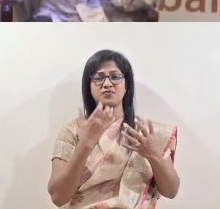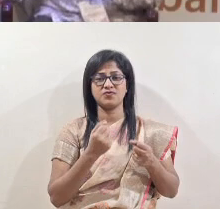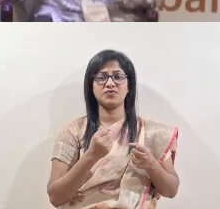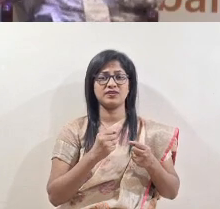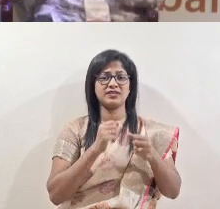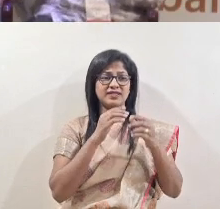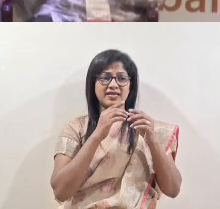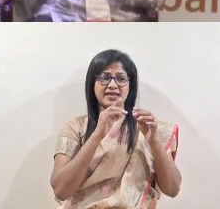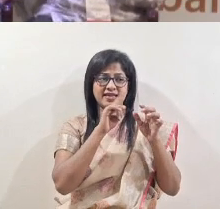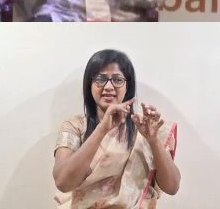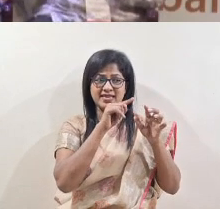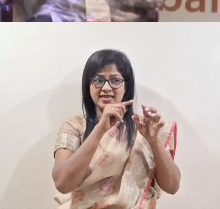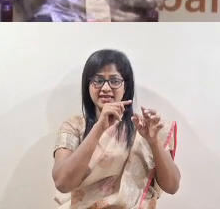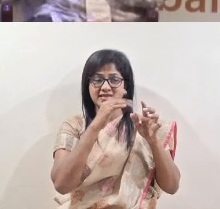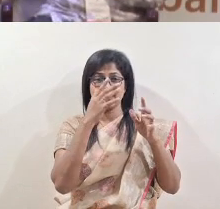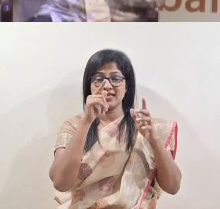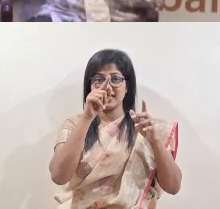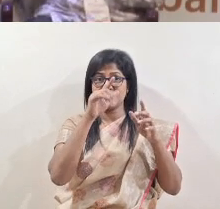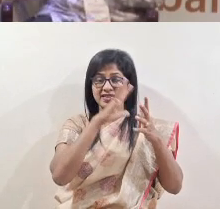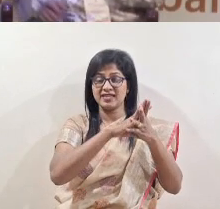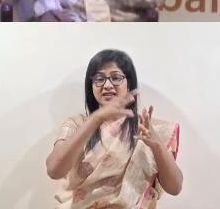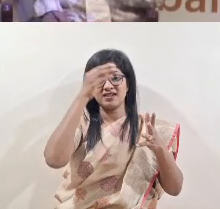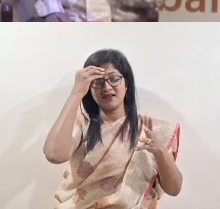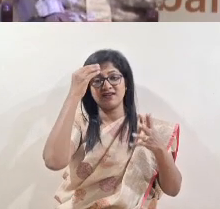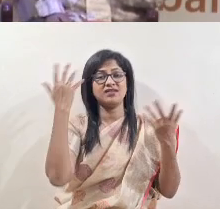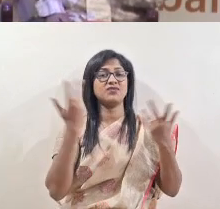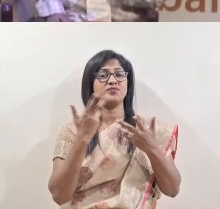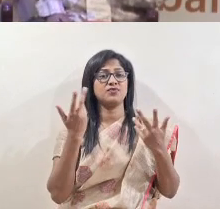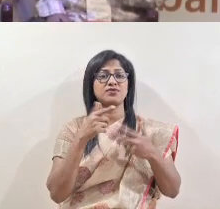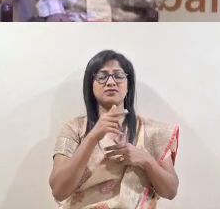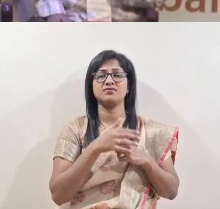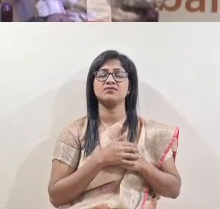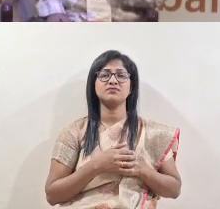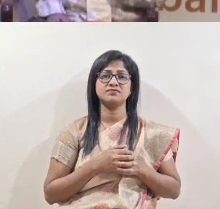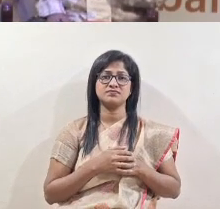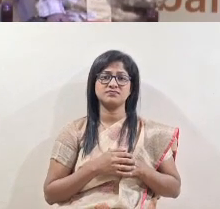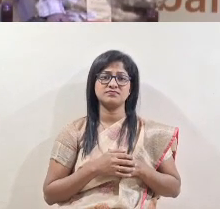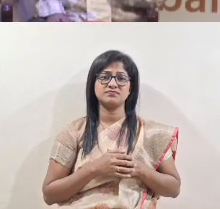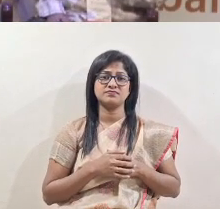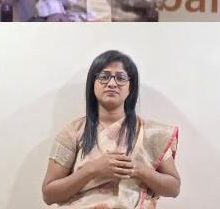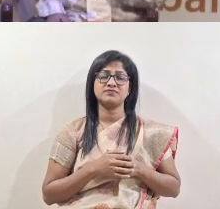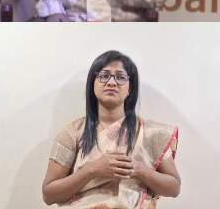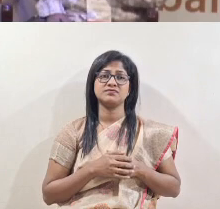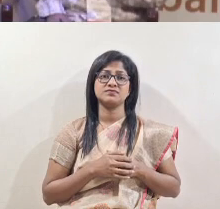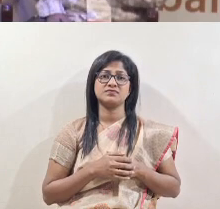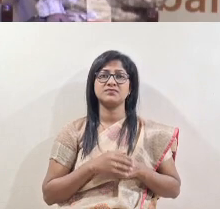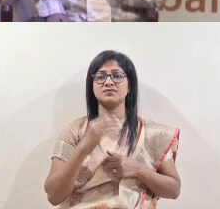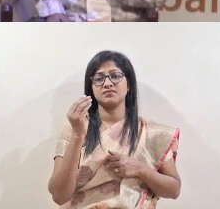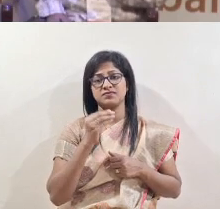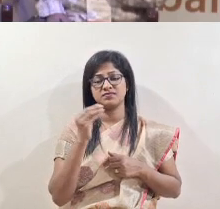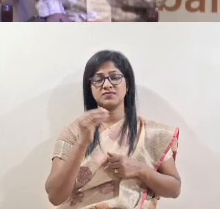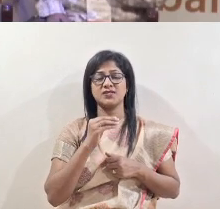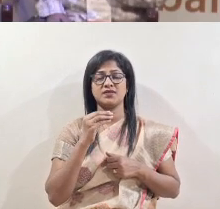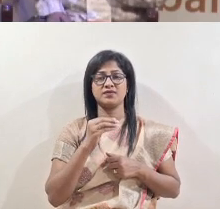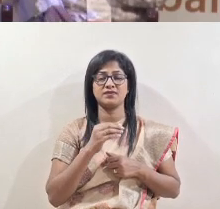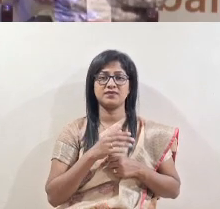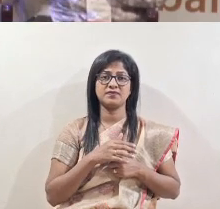just extract what is the takeaway from your work. So in terms of at least